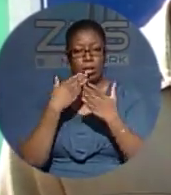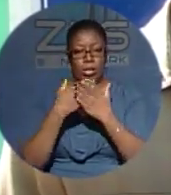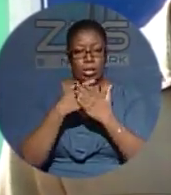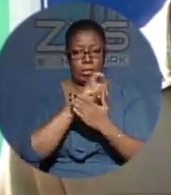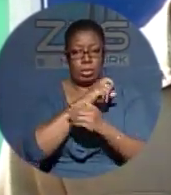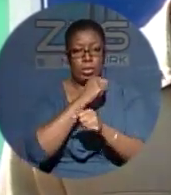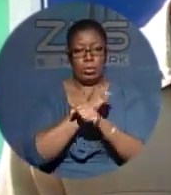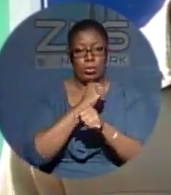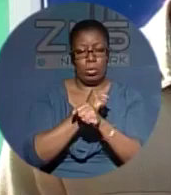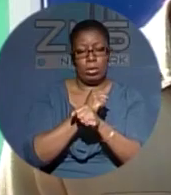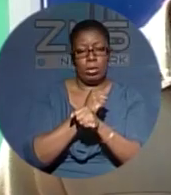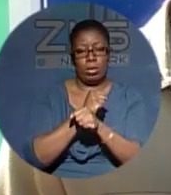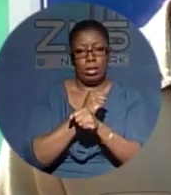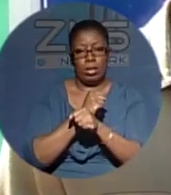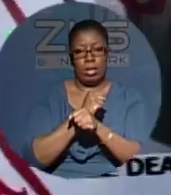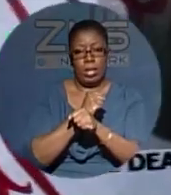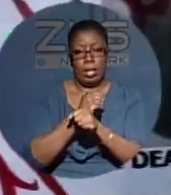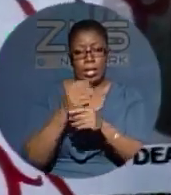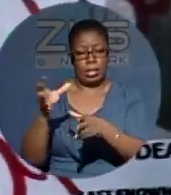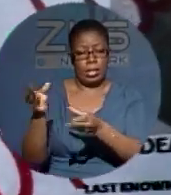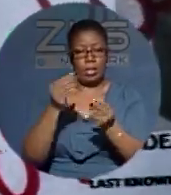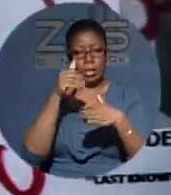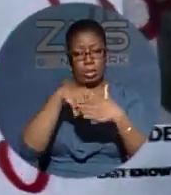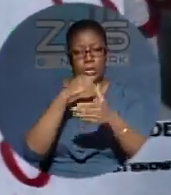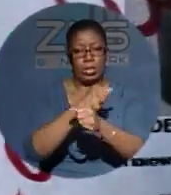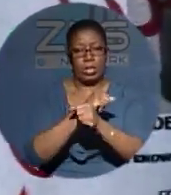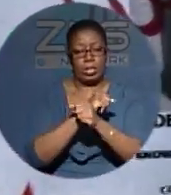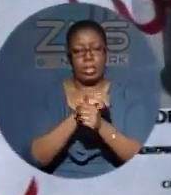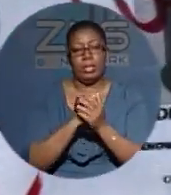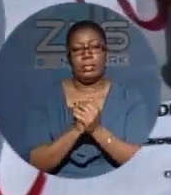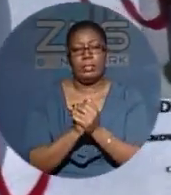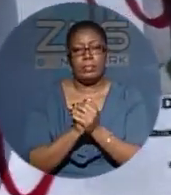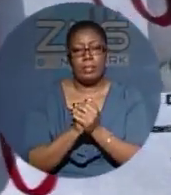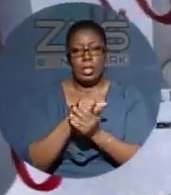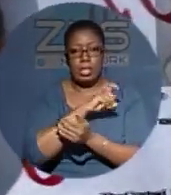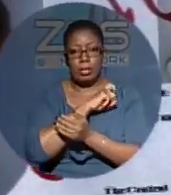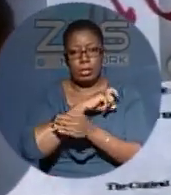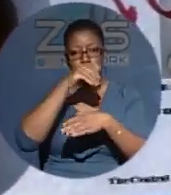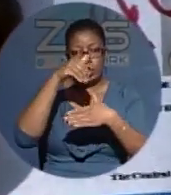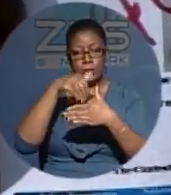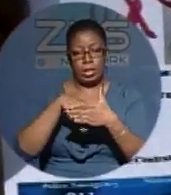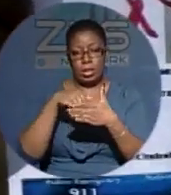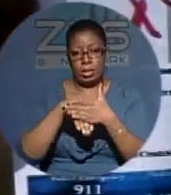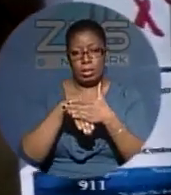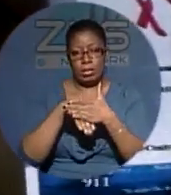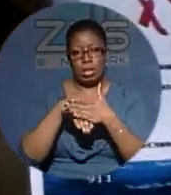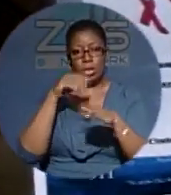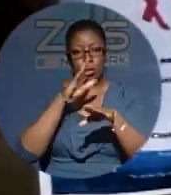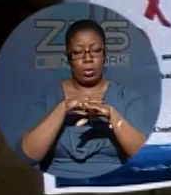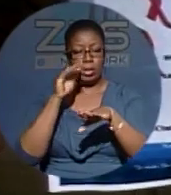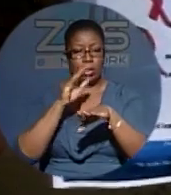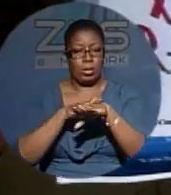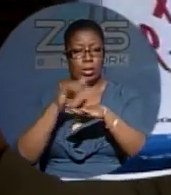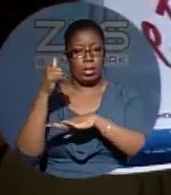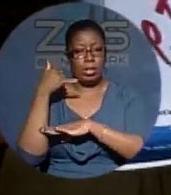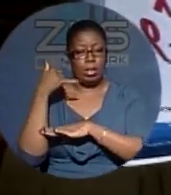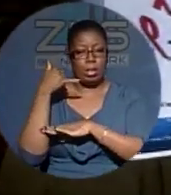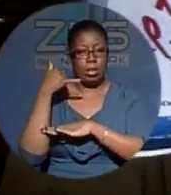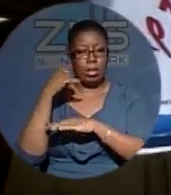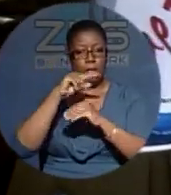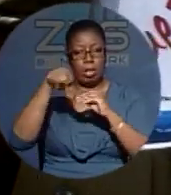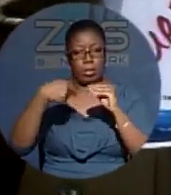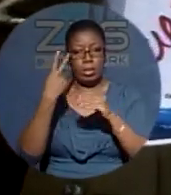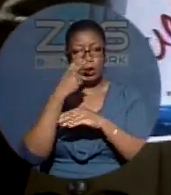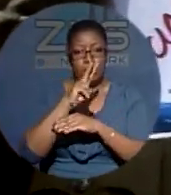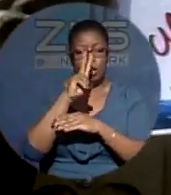and intelligence, and they had him in custody. Superintendent Dean says the police were inundated with calls early Thursday morning about